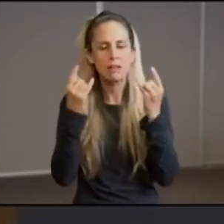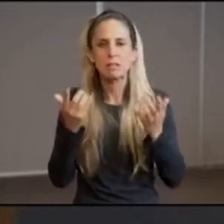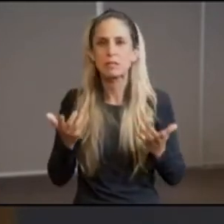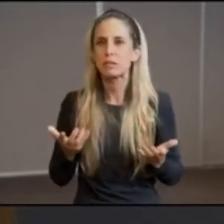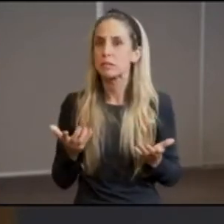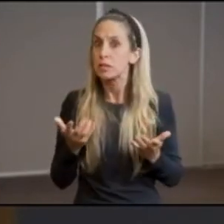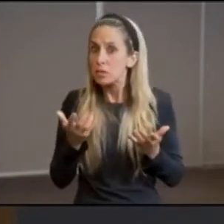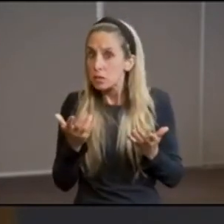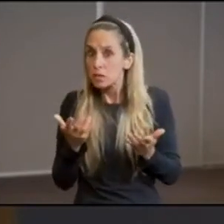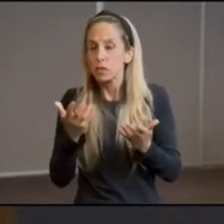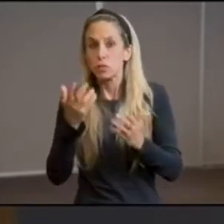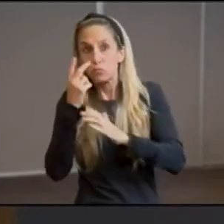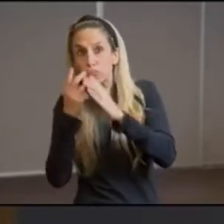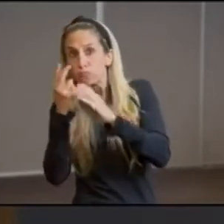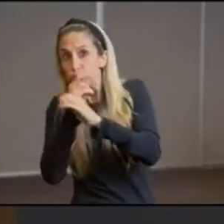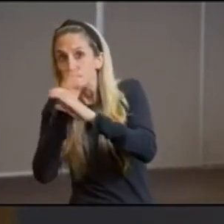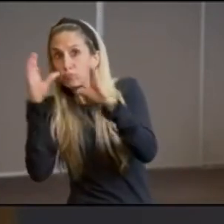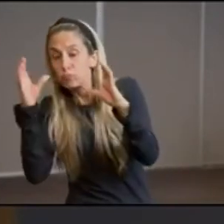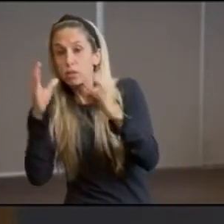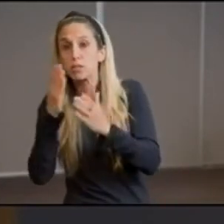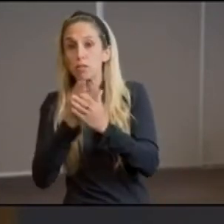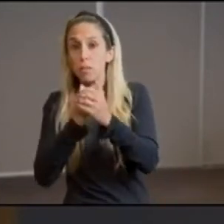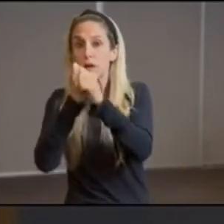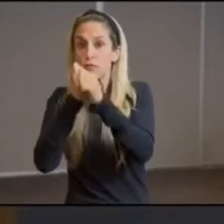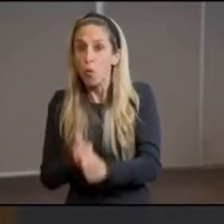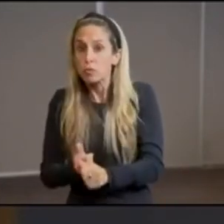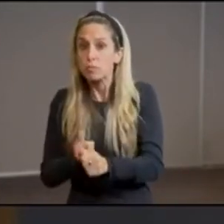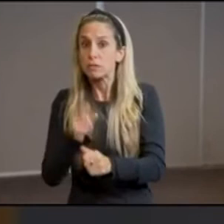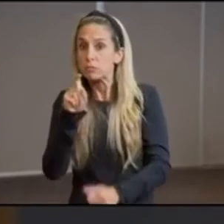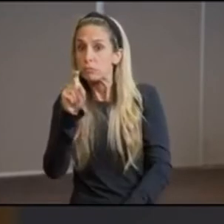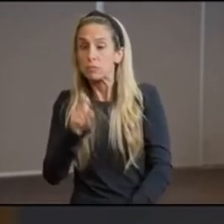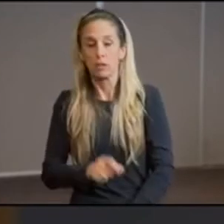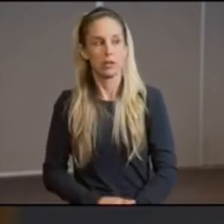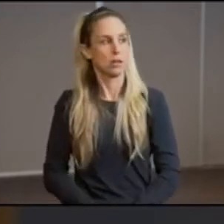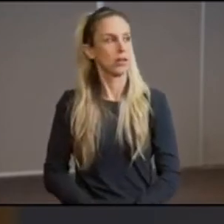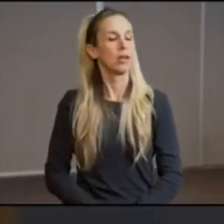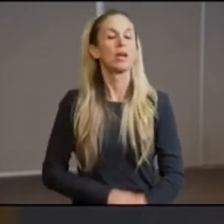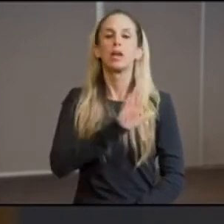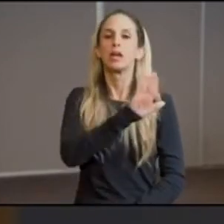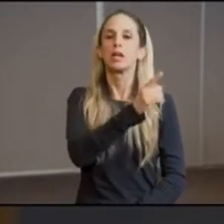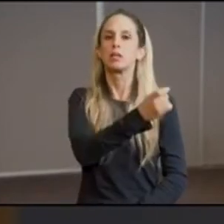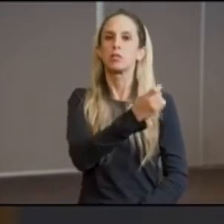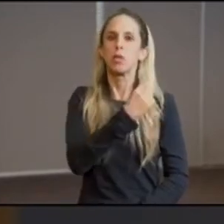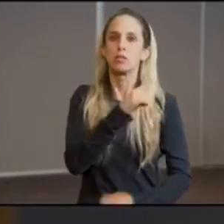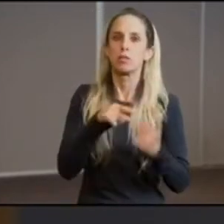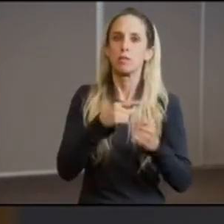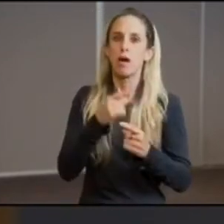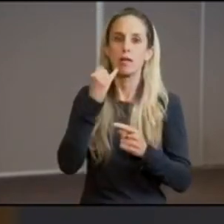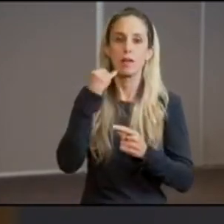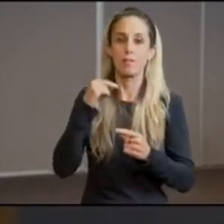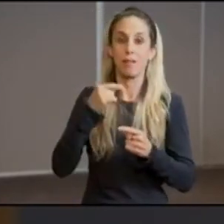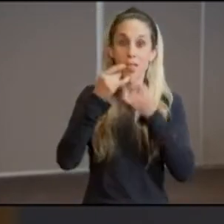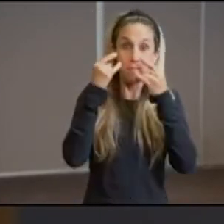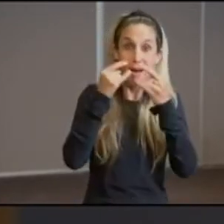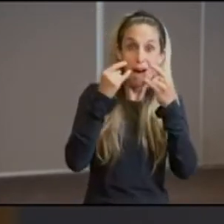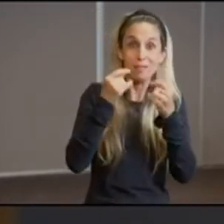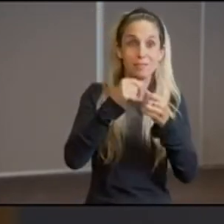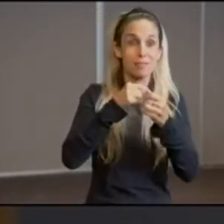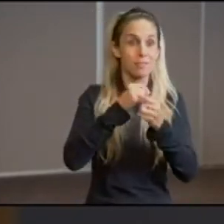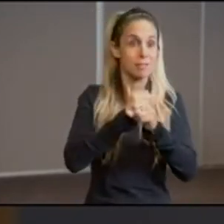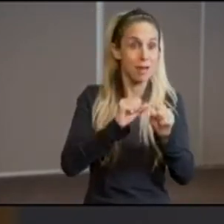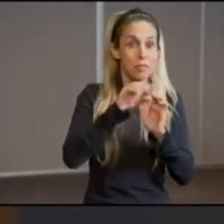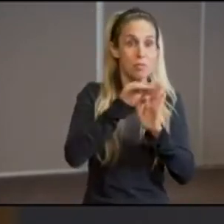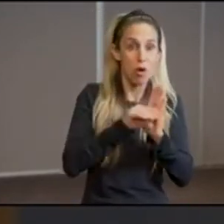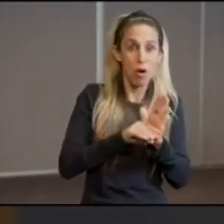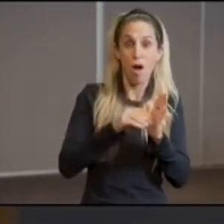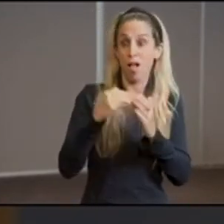foresee some enforcement there? So the question is about whether or not this is going to be voluntary, and the question of what there'll